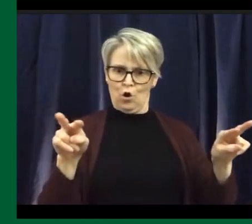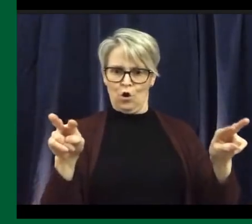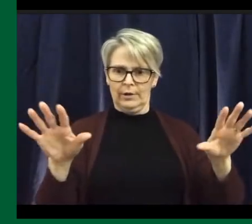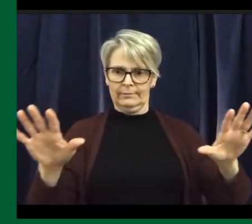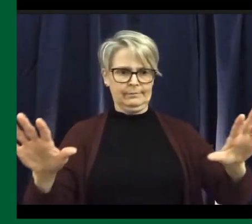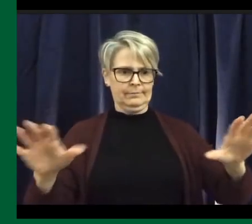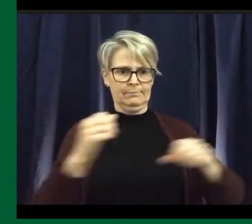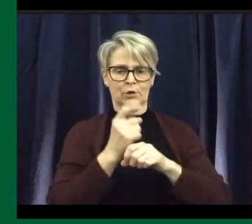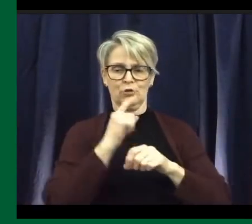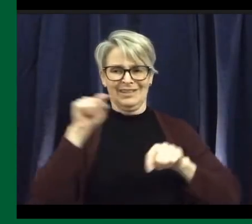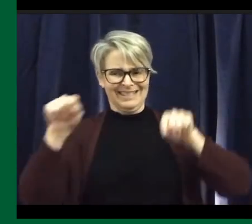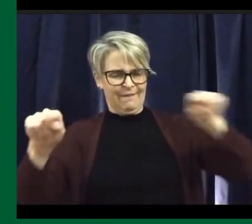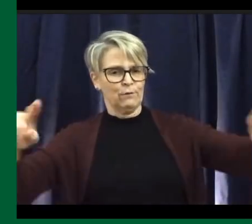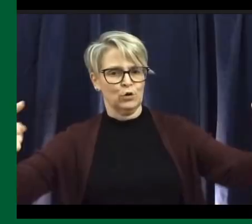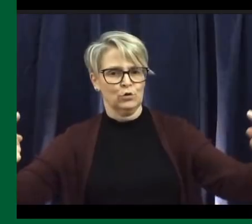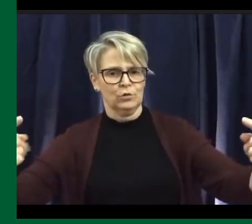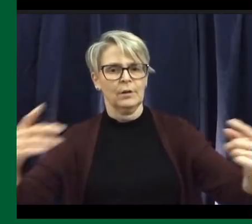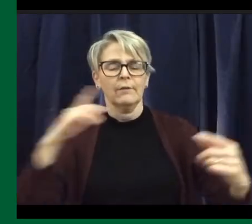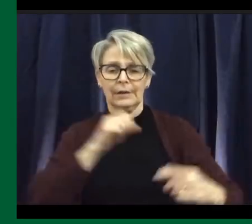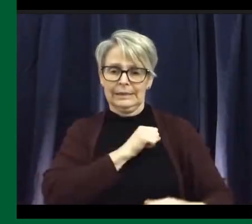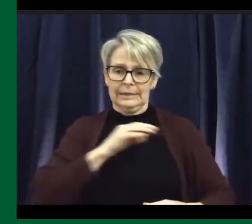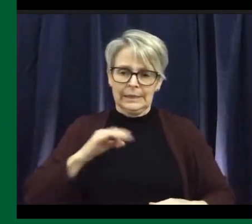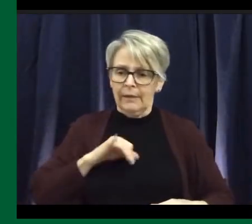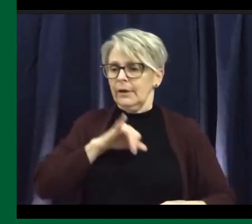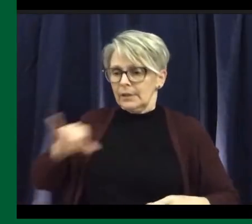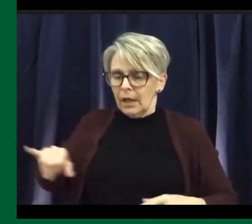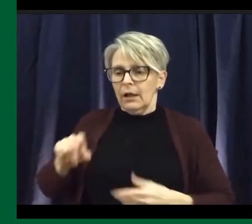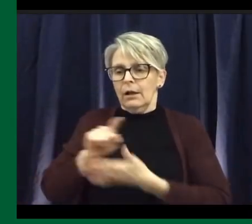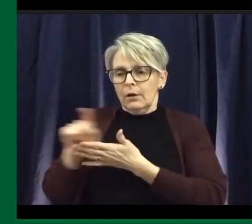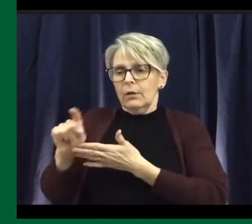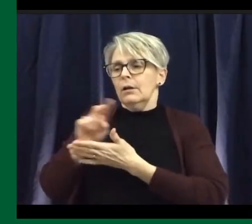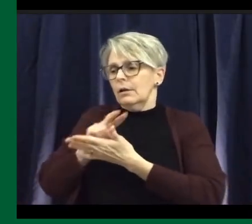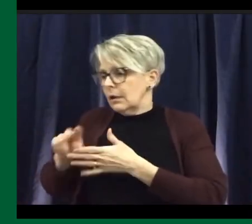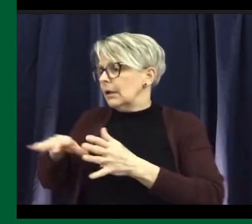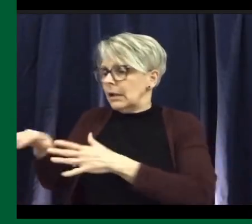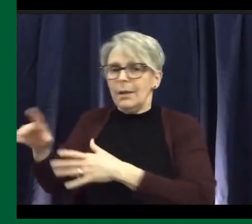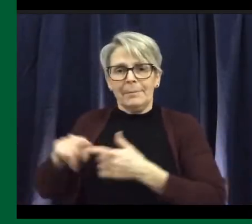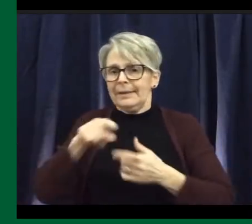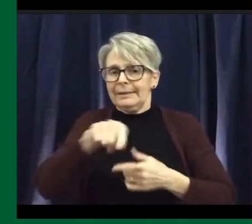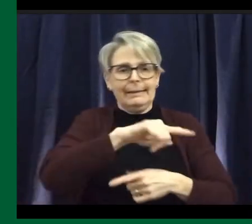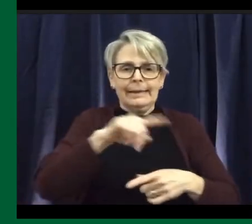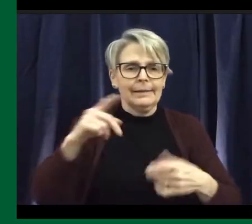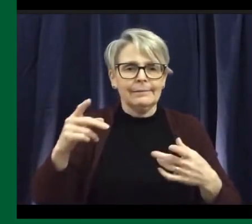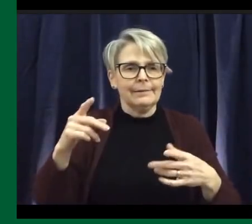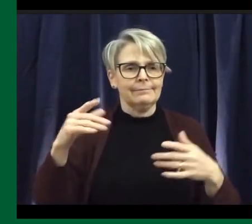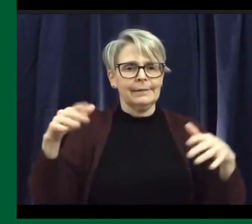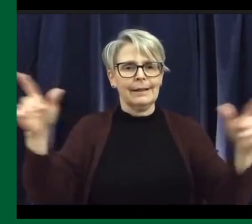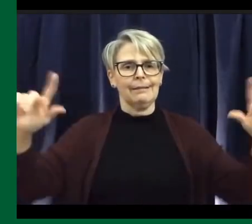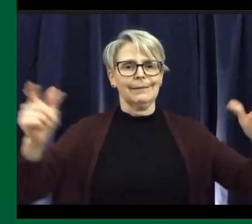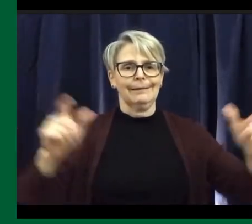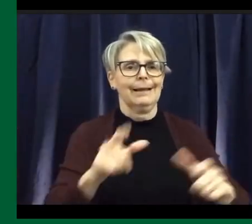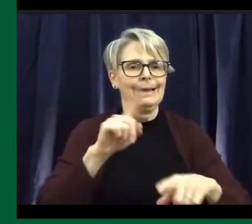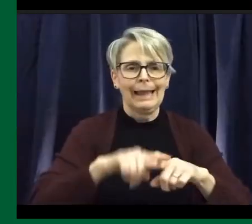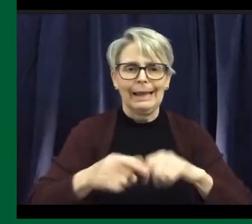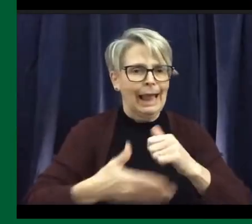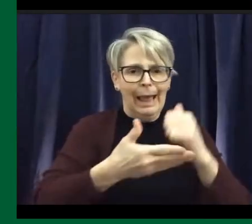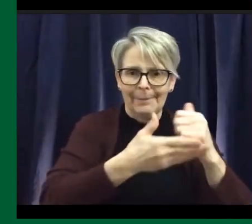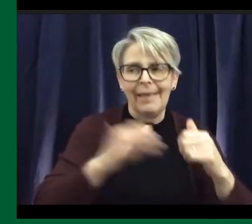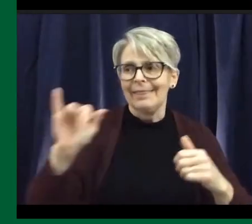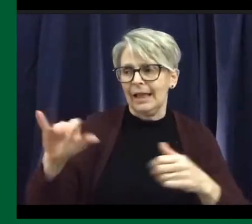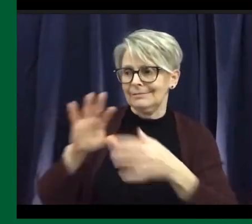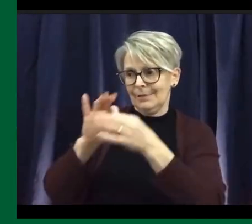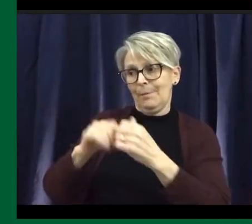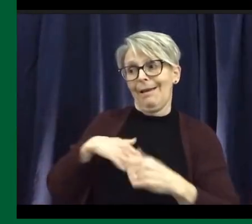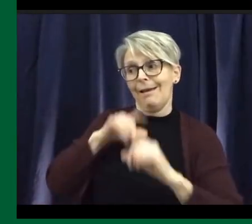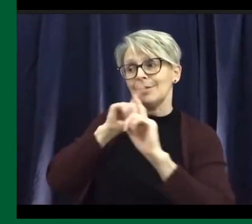seen staff self-isolating for weeks at a time, reducing our capacity. So that was the context of my answer. So certainly